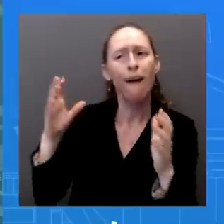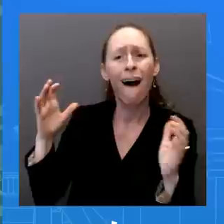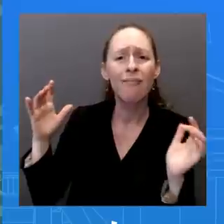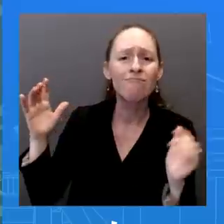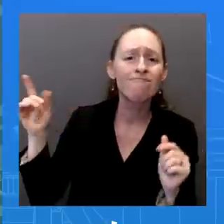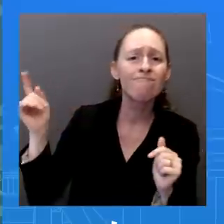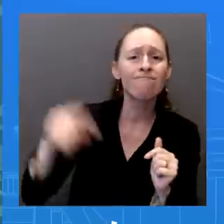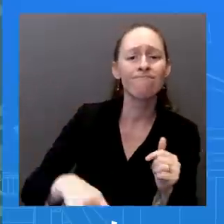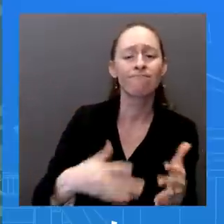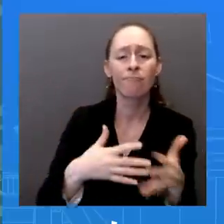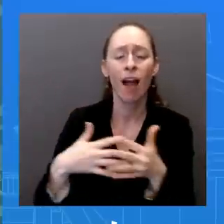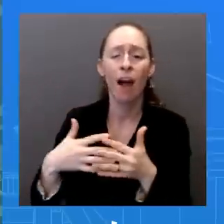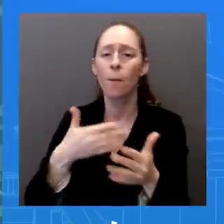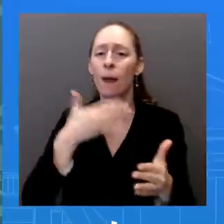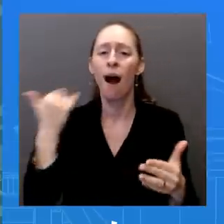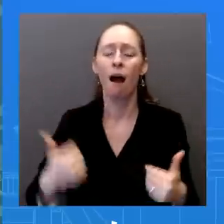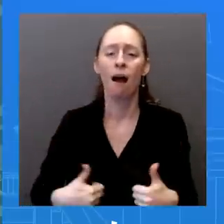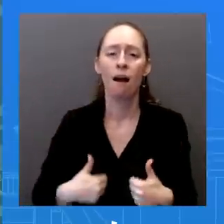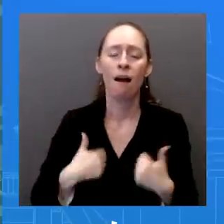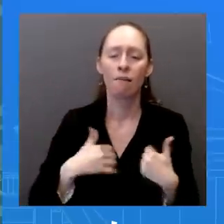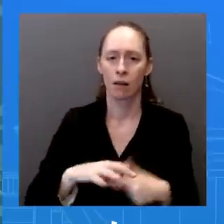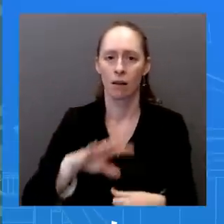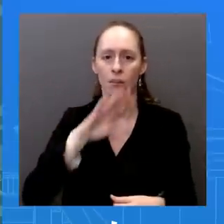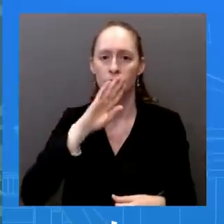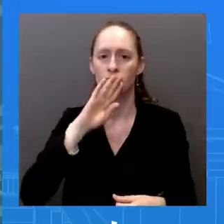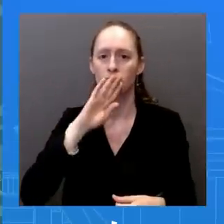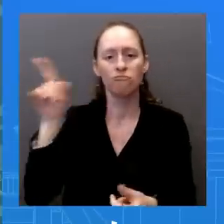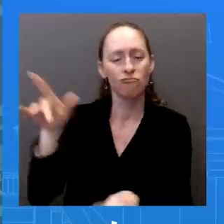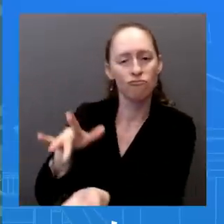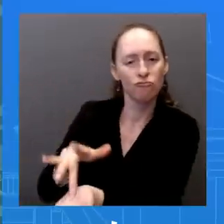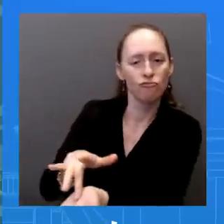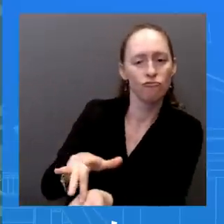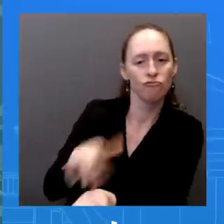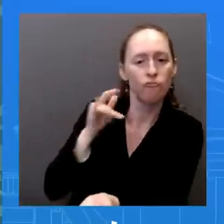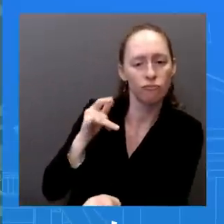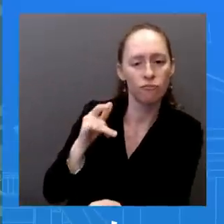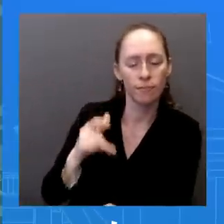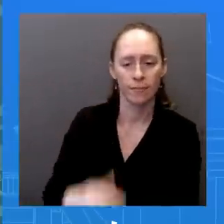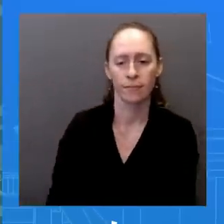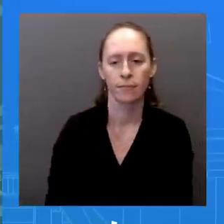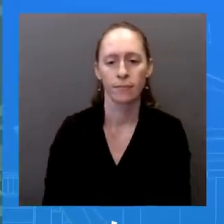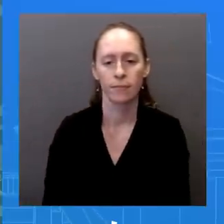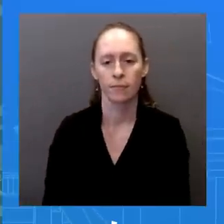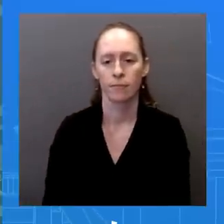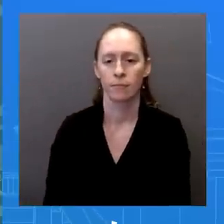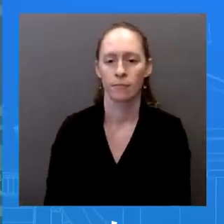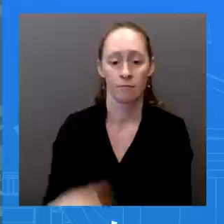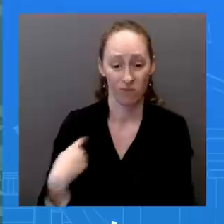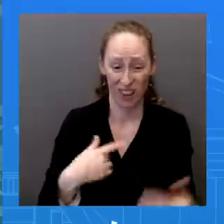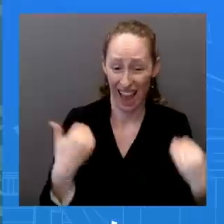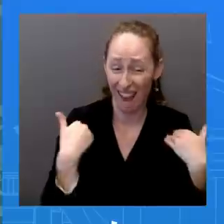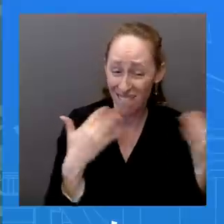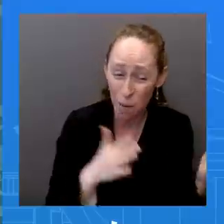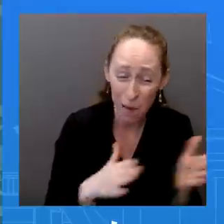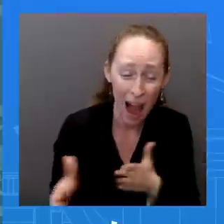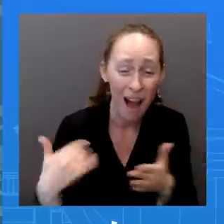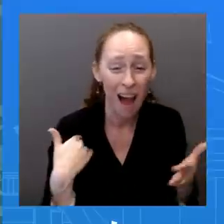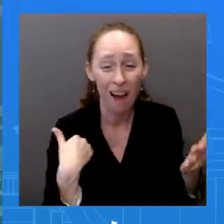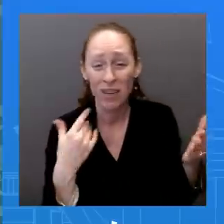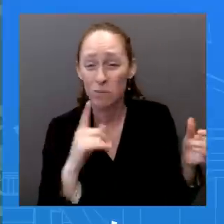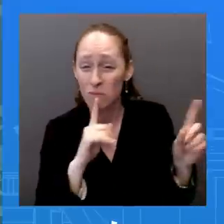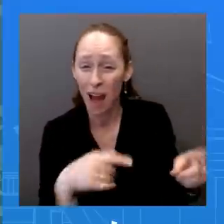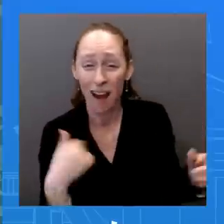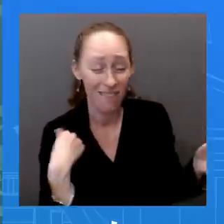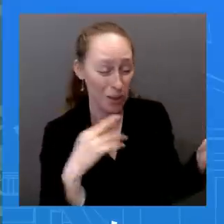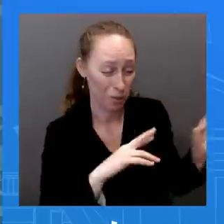us that we are happy to have bipartisanship on an issue that has been a broken system when we look at